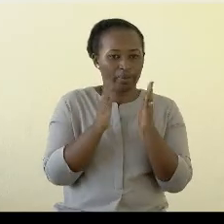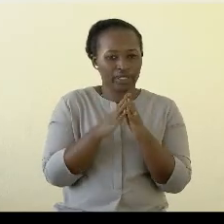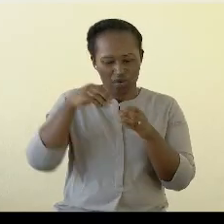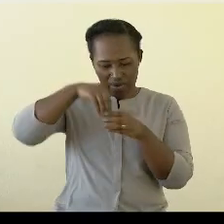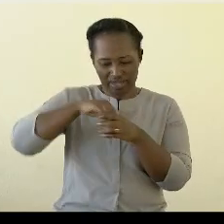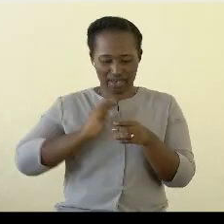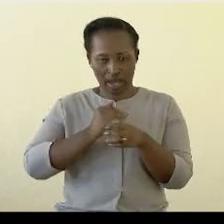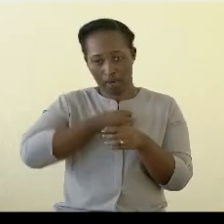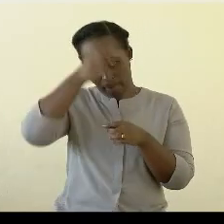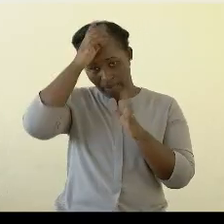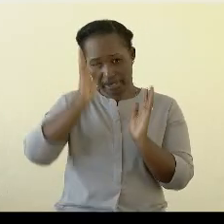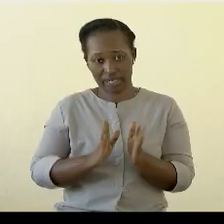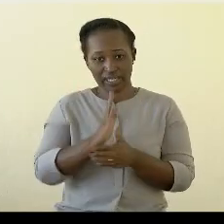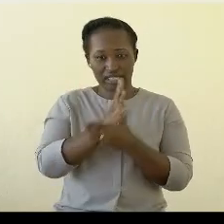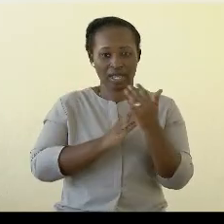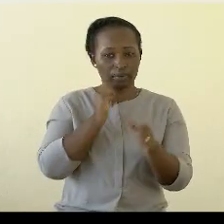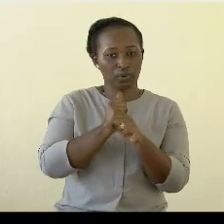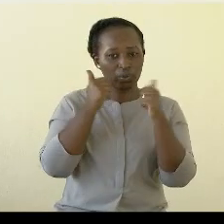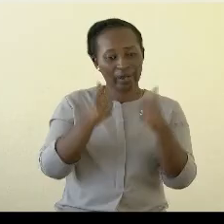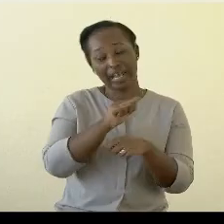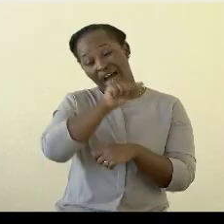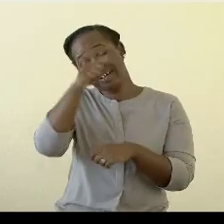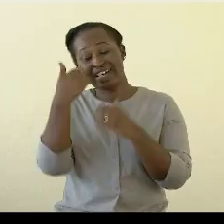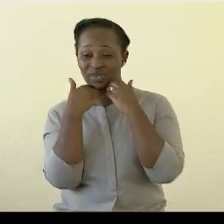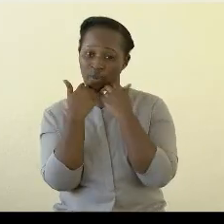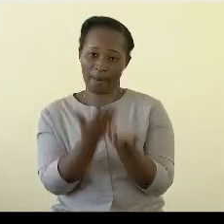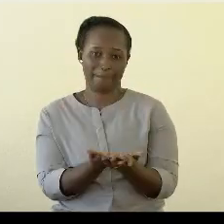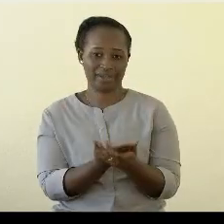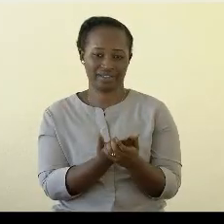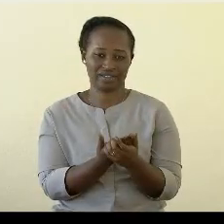a population, some do well and others don't.